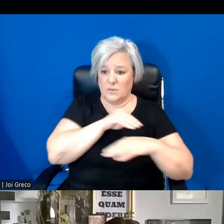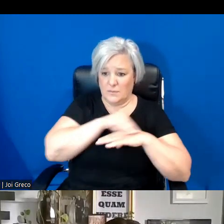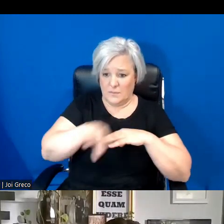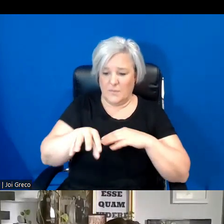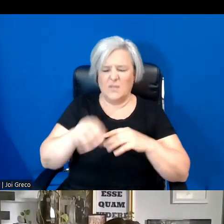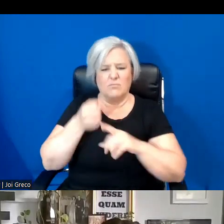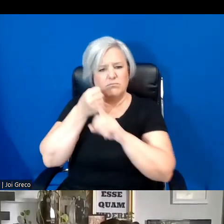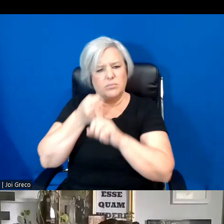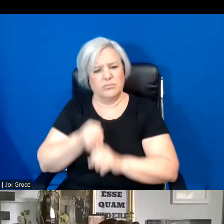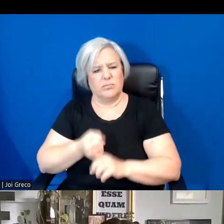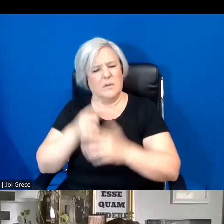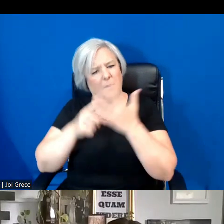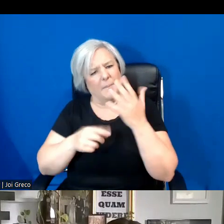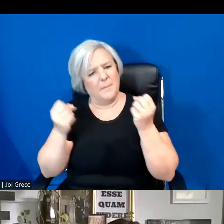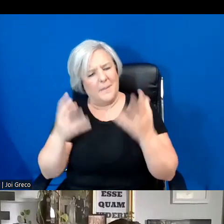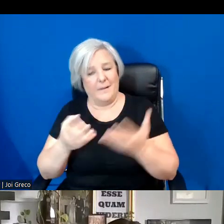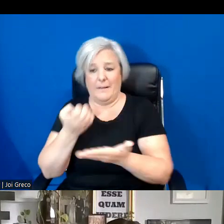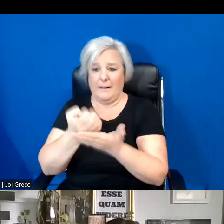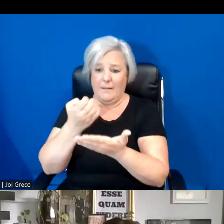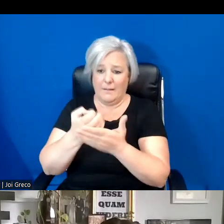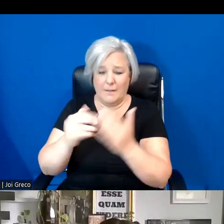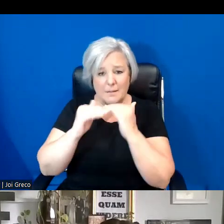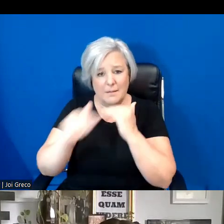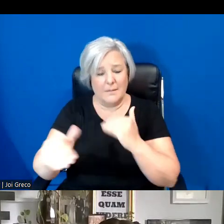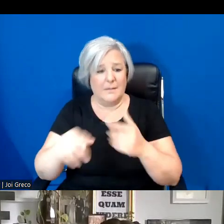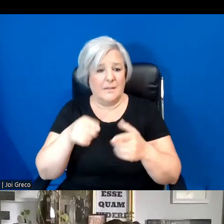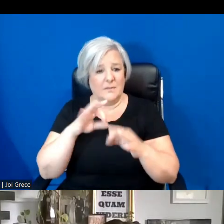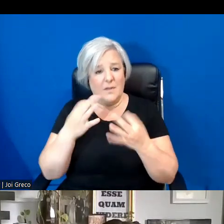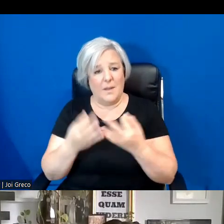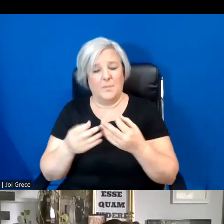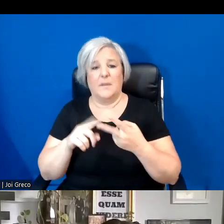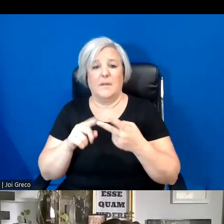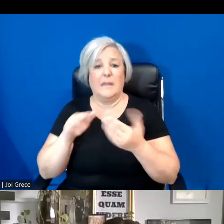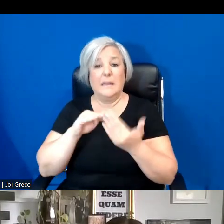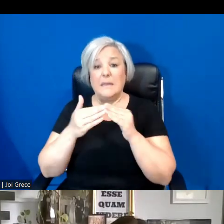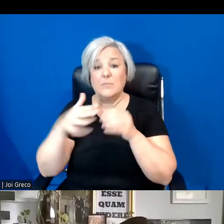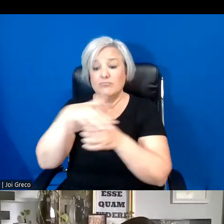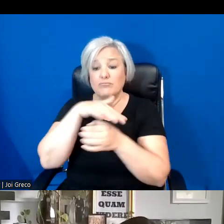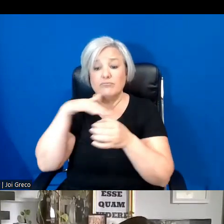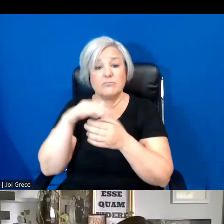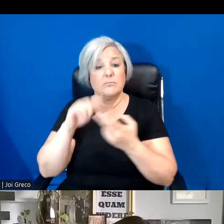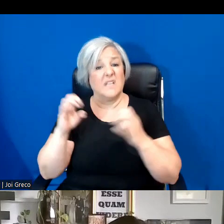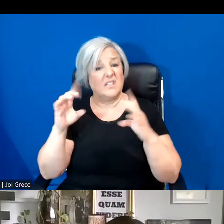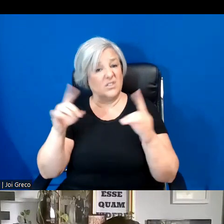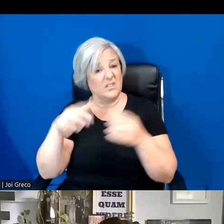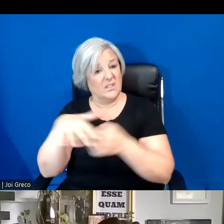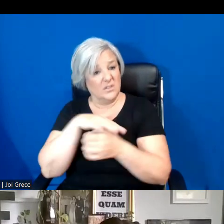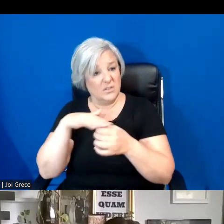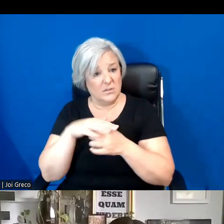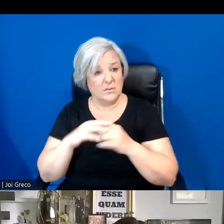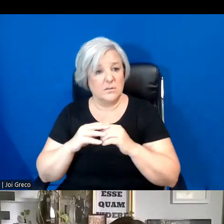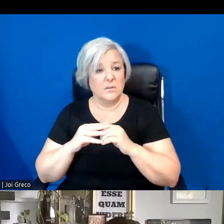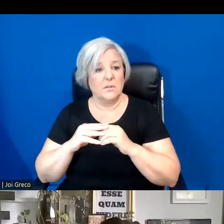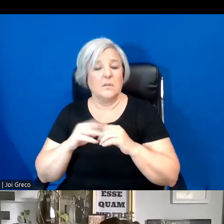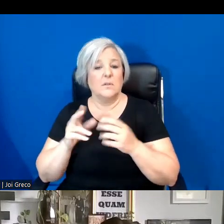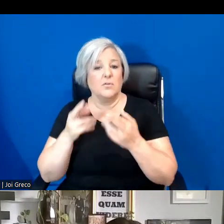them. We have to think about the economic stability impacting this family, the neighborhood they're in, the education system that they interact with, the